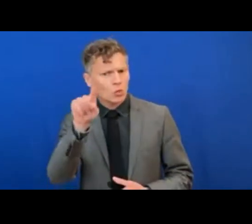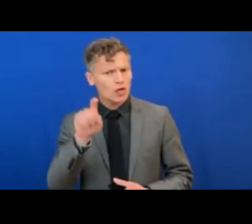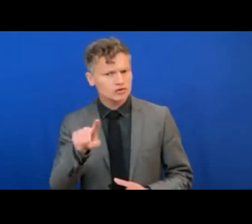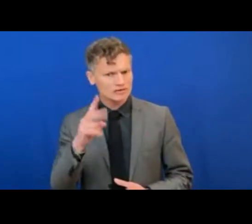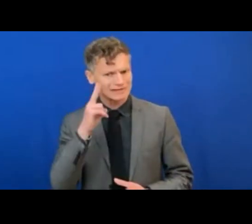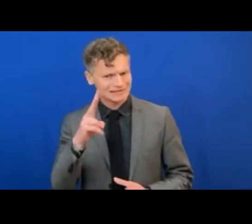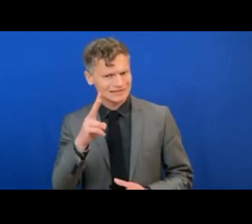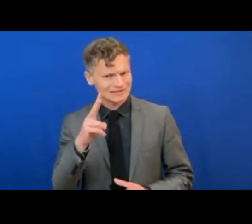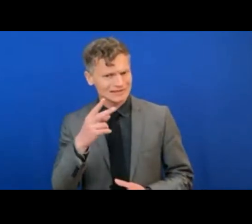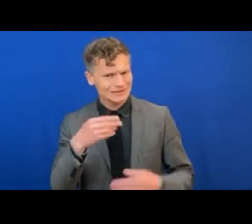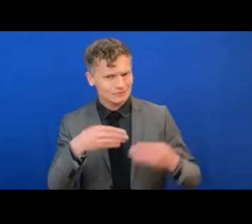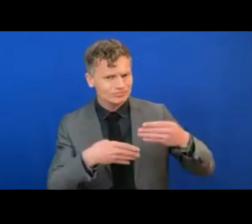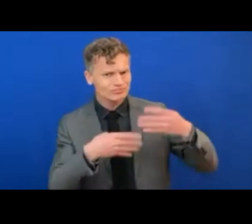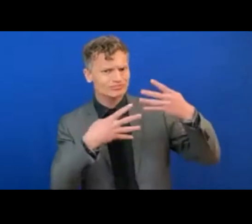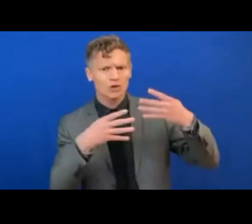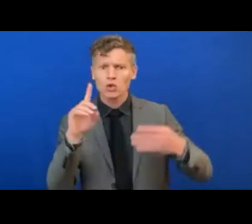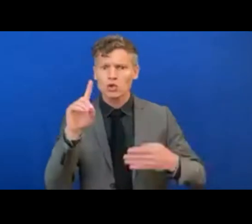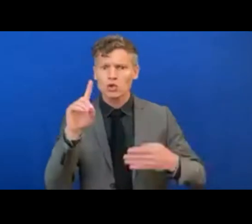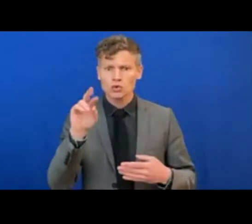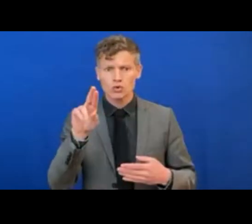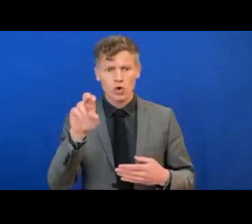Doreen, did you want to come on and answer our question right now?